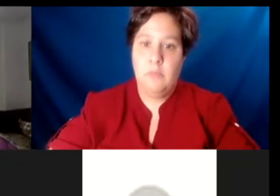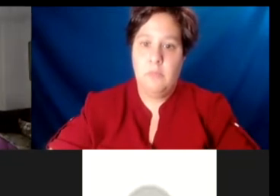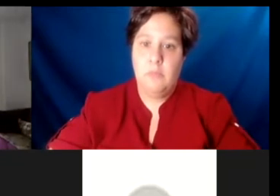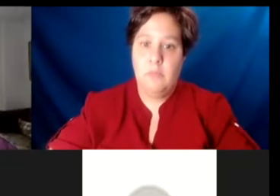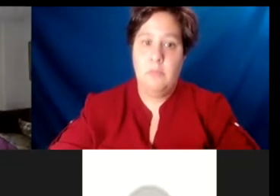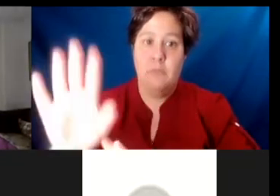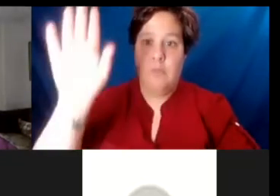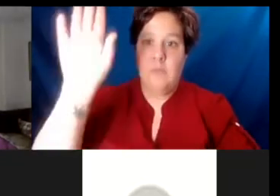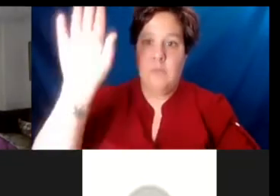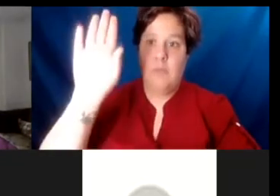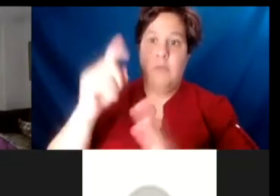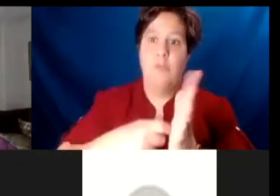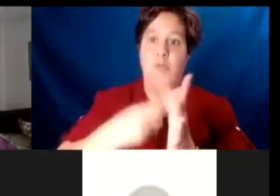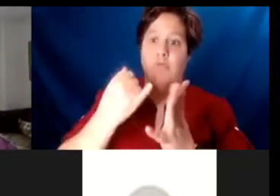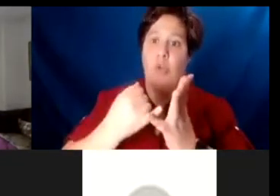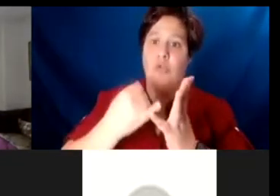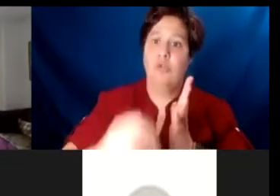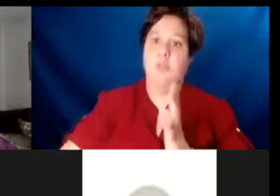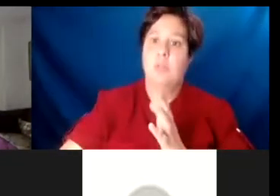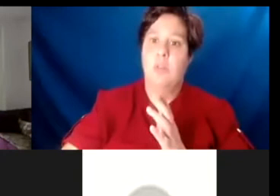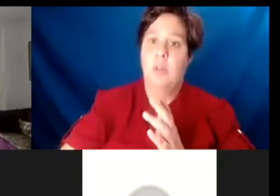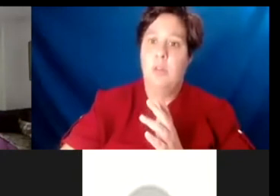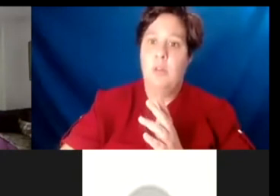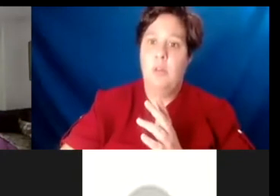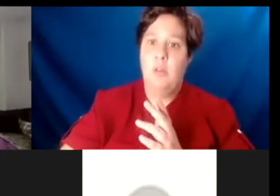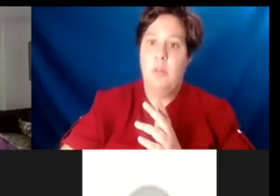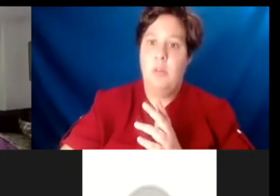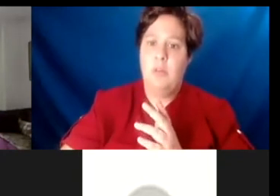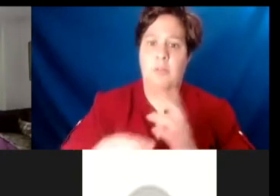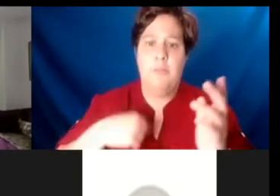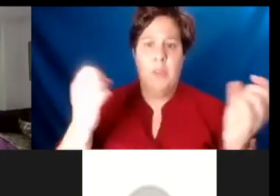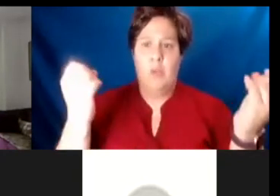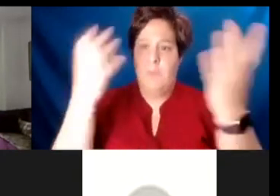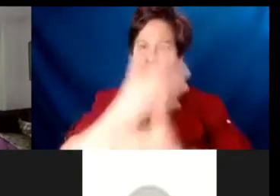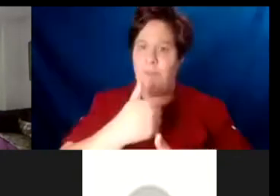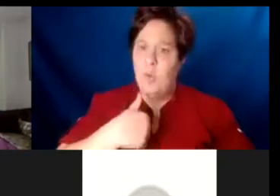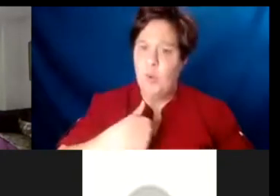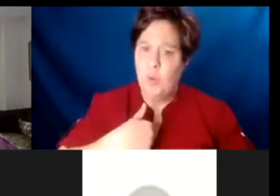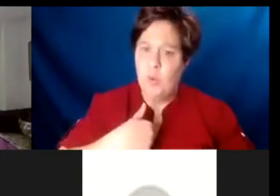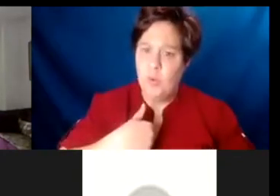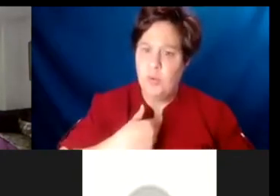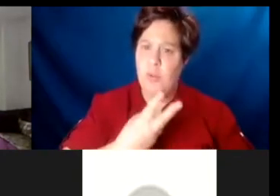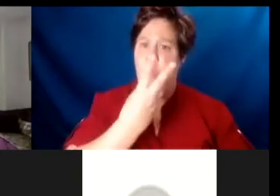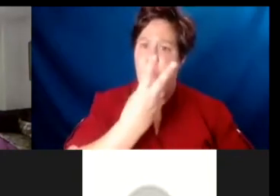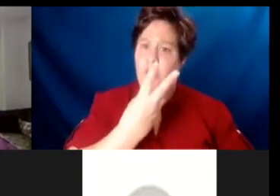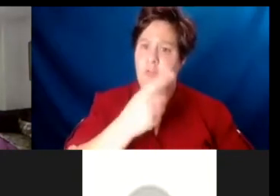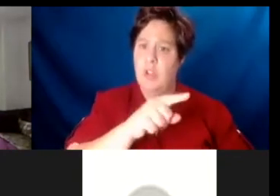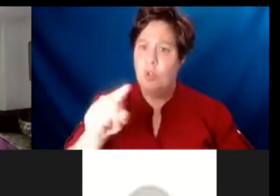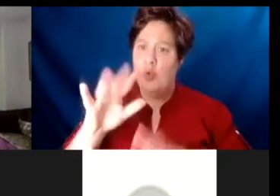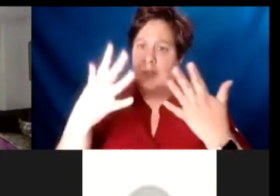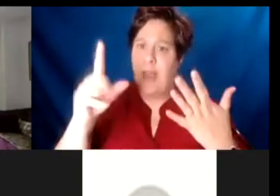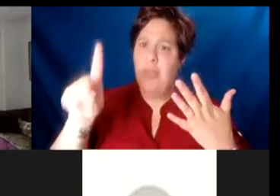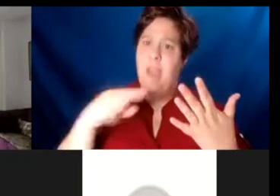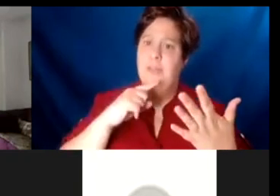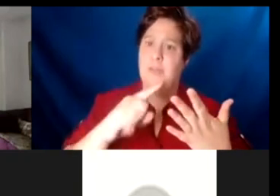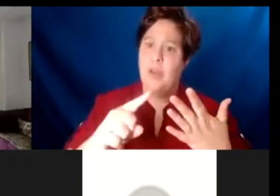Hello, can I ask a question? Yeah, of course. Oh, hi. Hi. Sorry, I'm confused then. So is the £3,000 to £10,000,